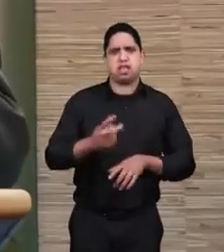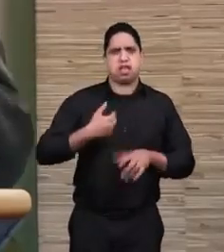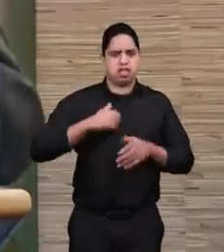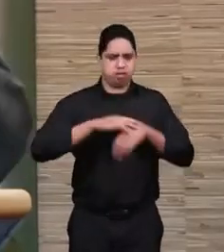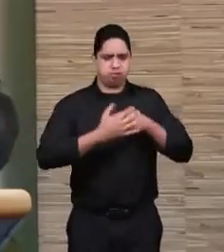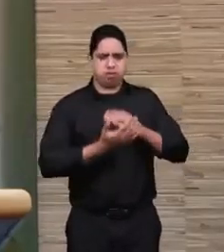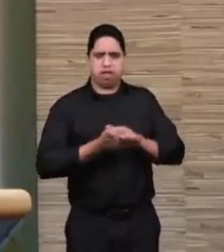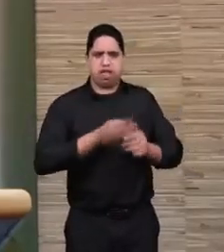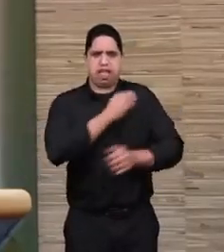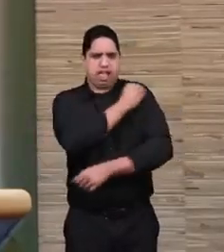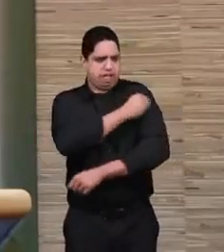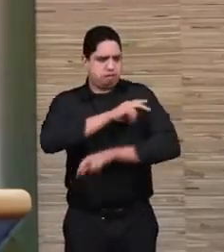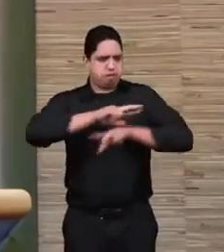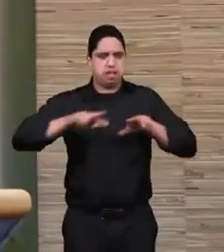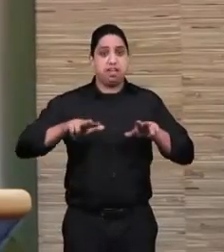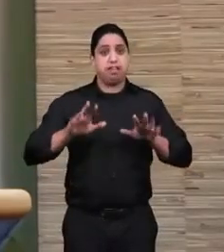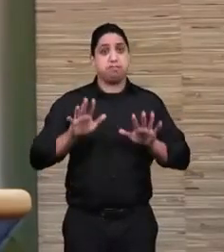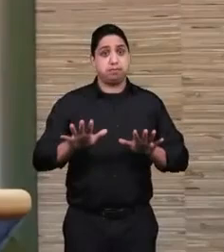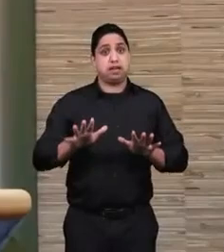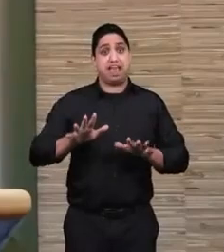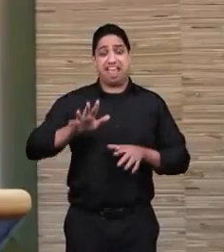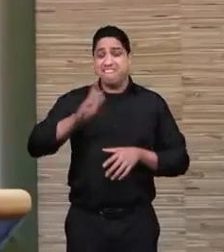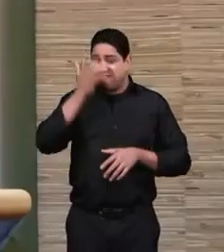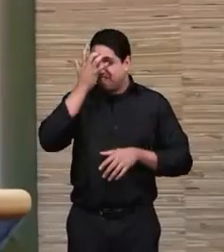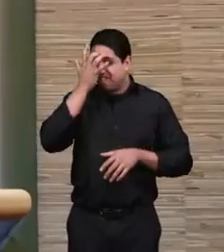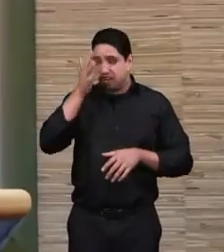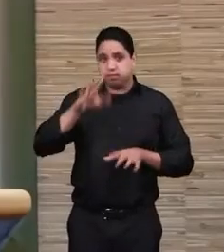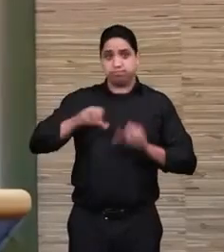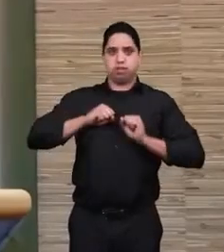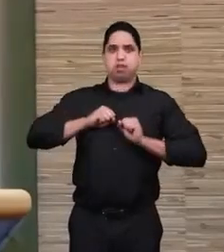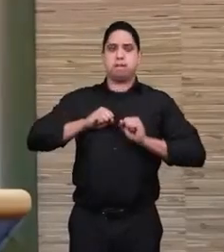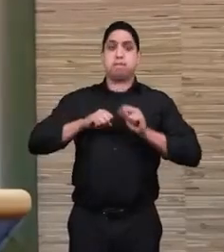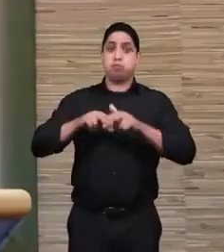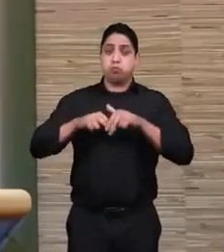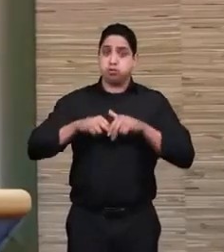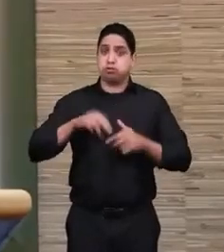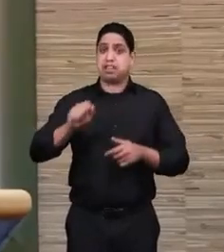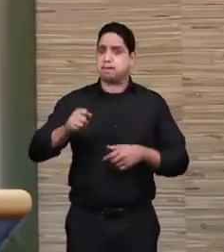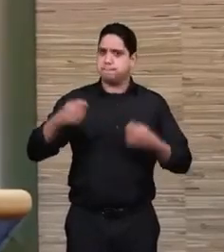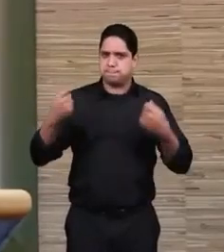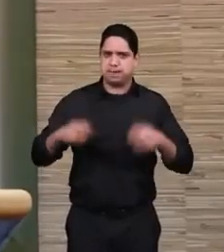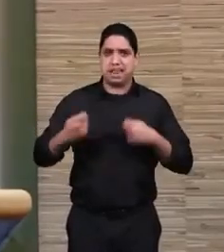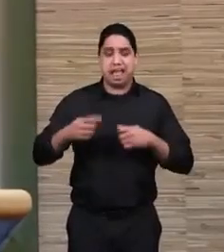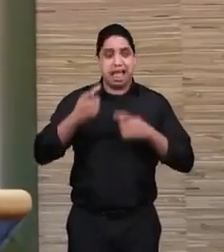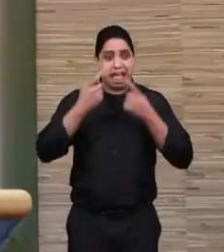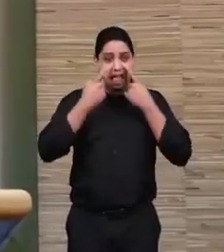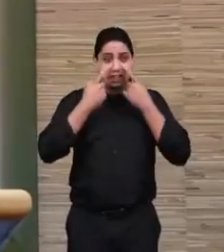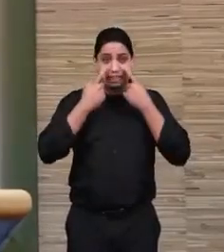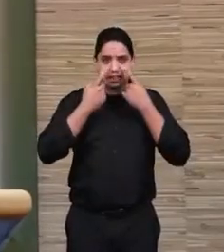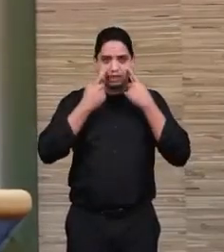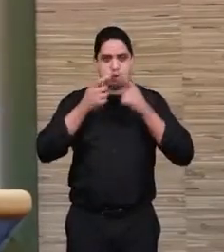and seek protection. But keep safe as best as you can when you buy